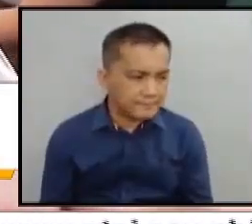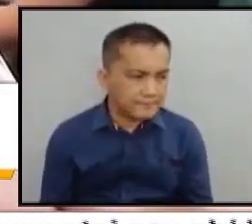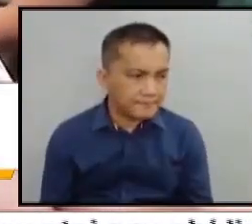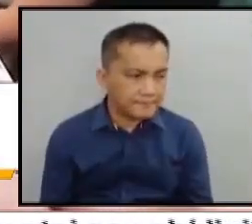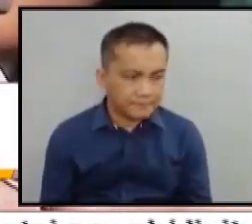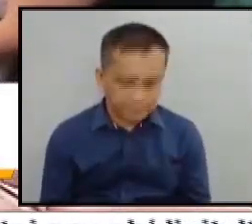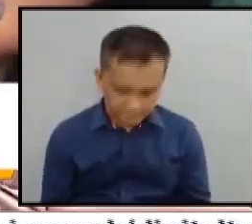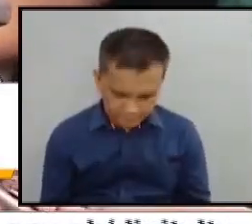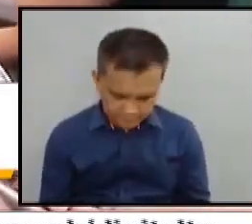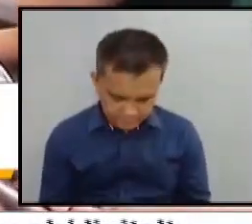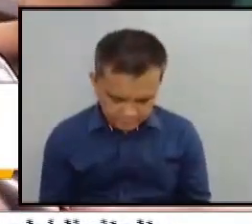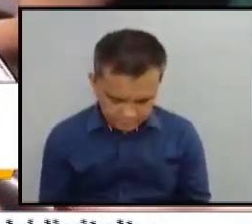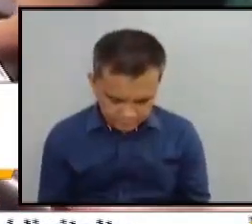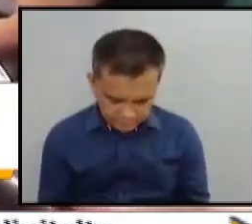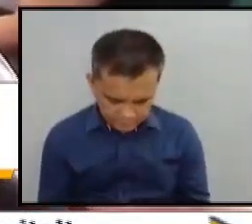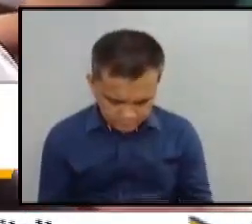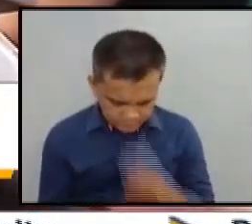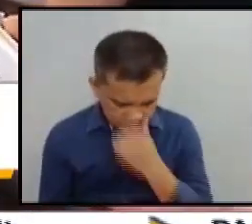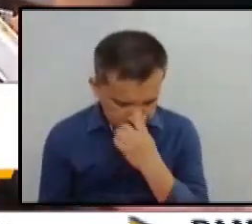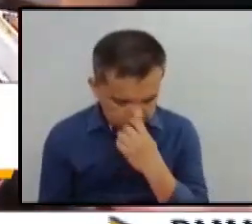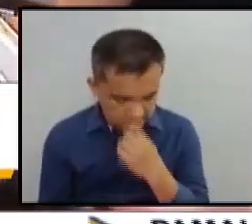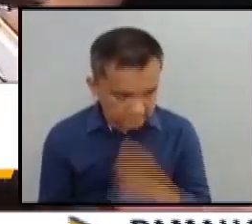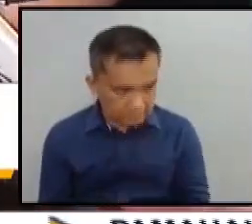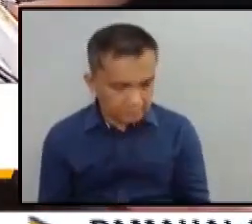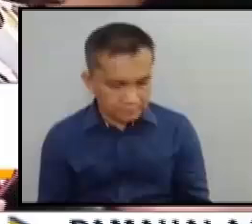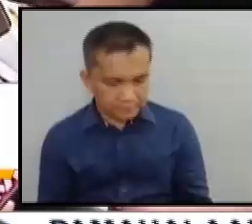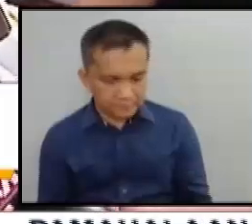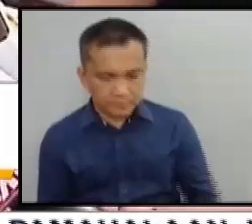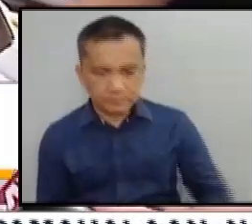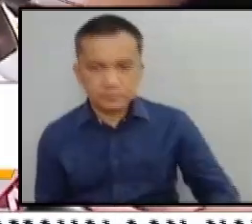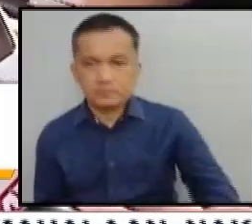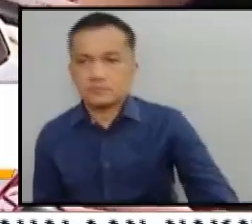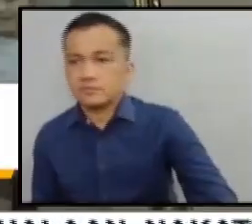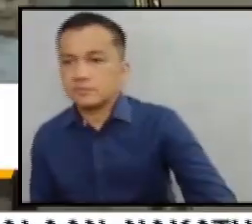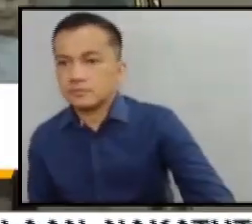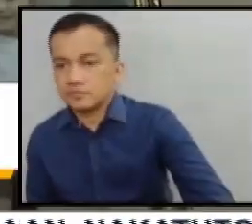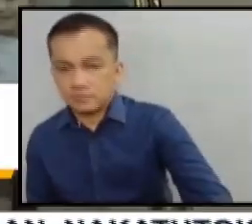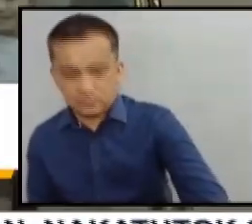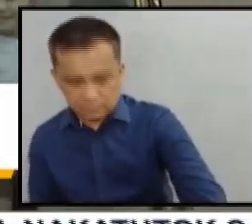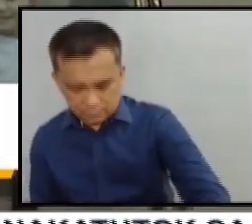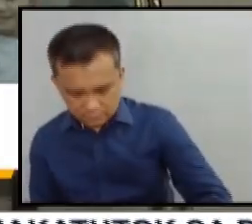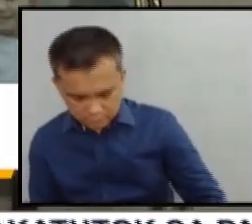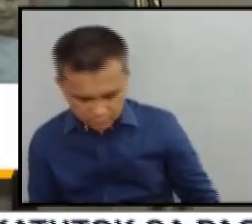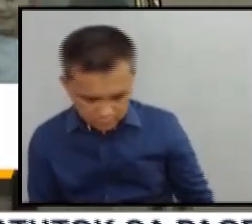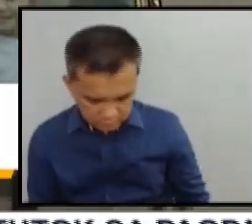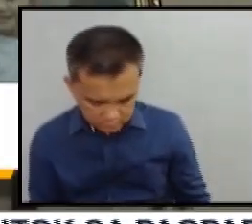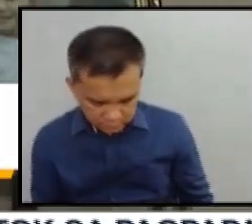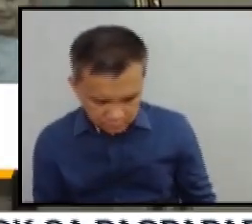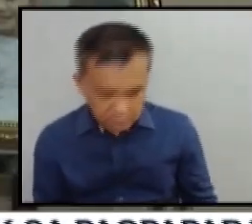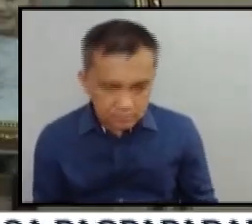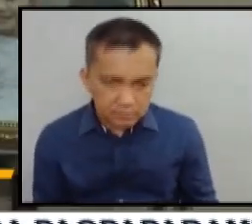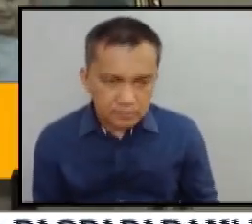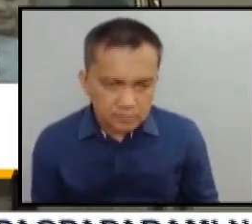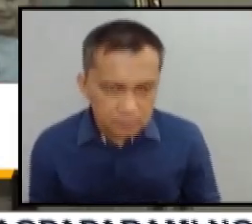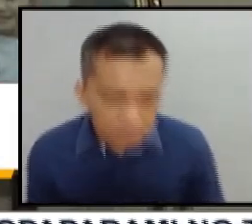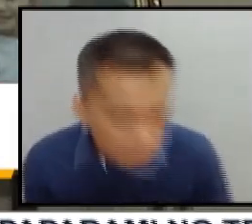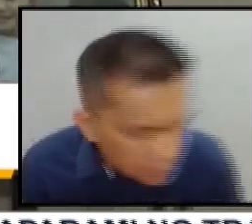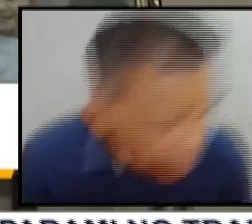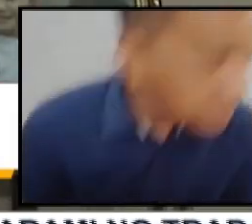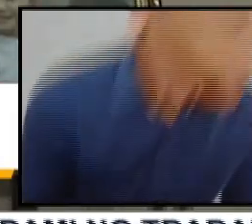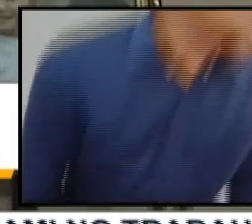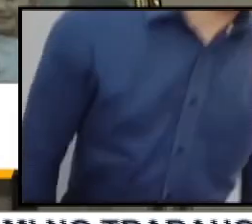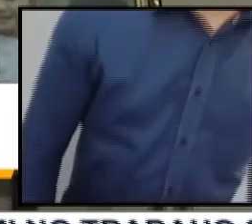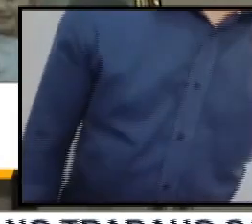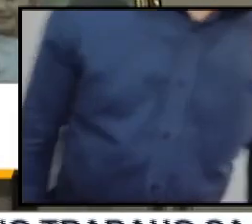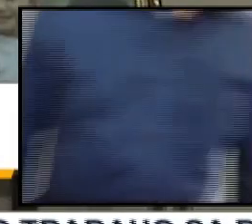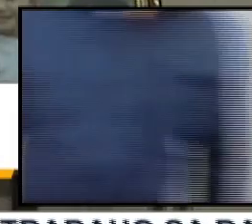place, history will tell us that they have destroyed the environment in the West Philippine Sea. Ang National Security Council o NSC,